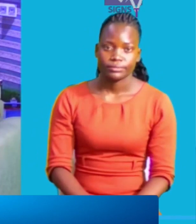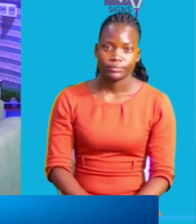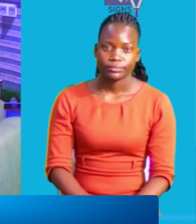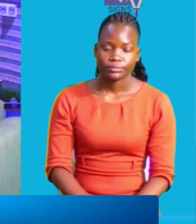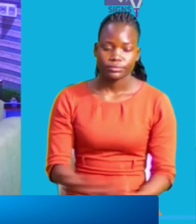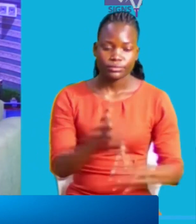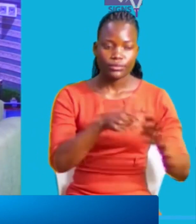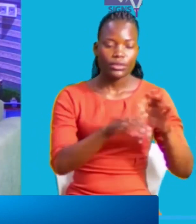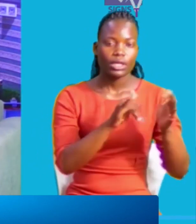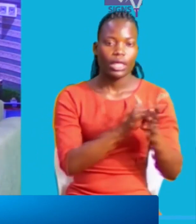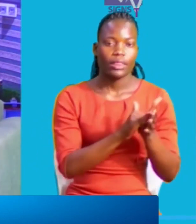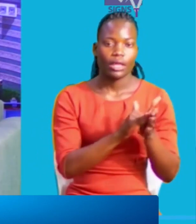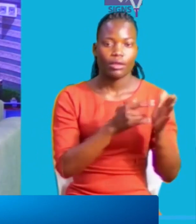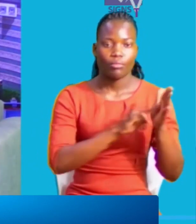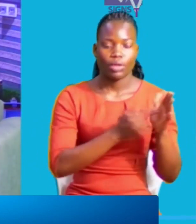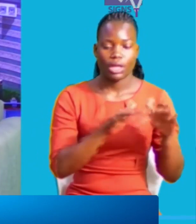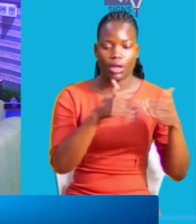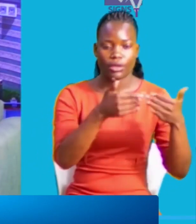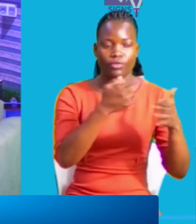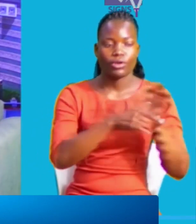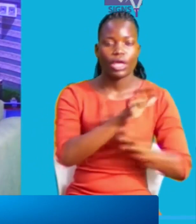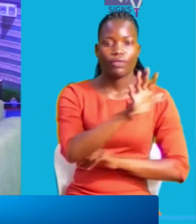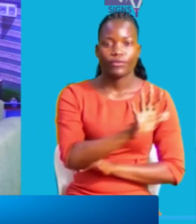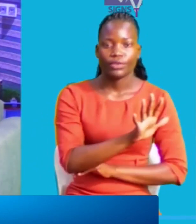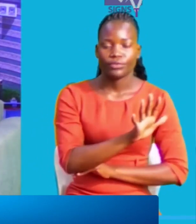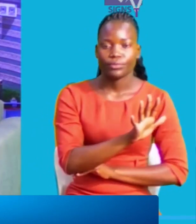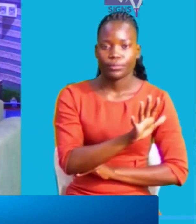Under that point, I'm going to give you 5 main